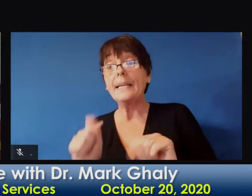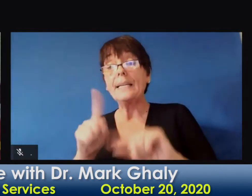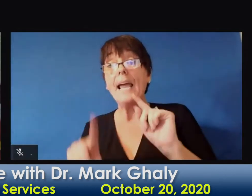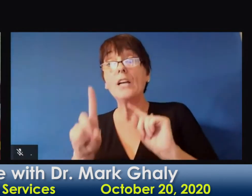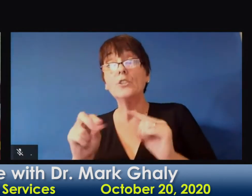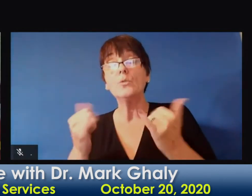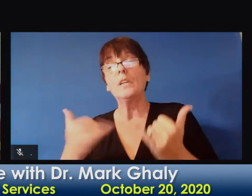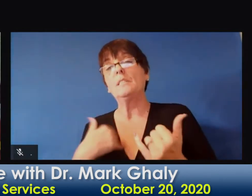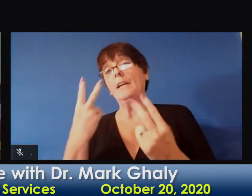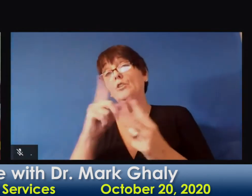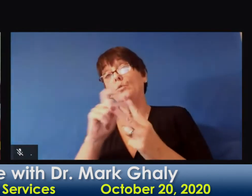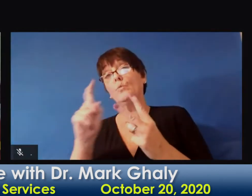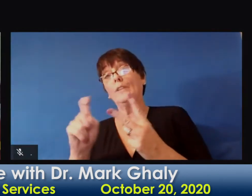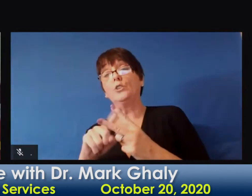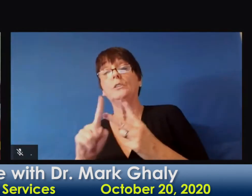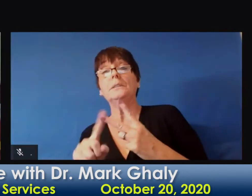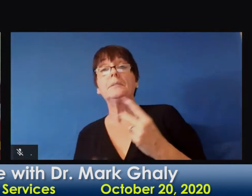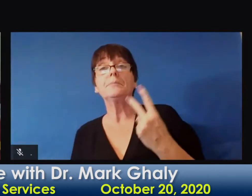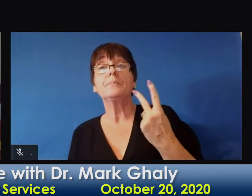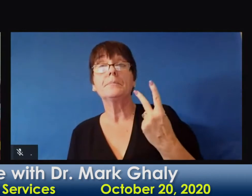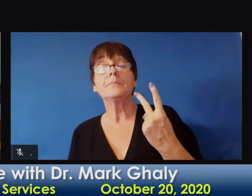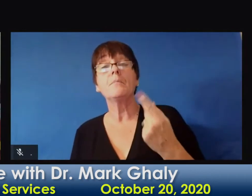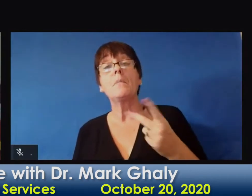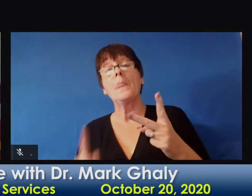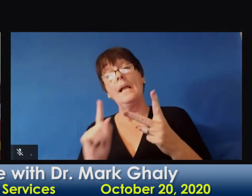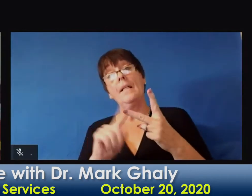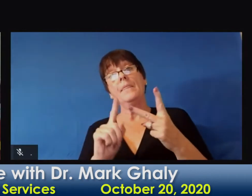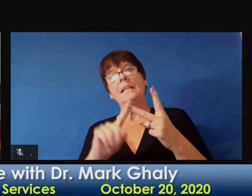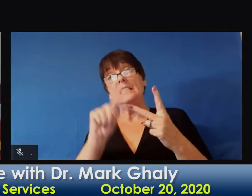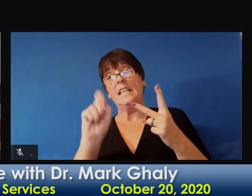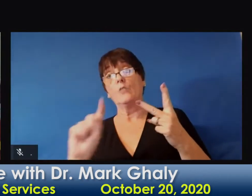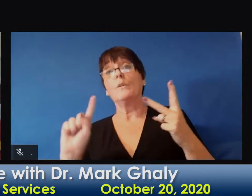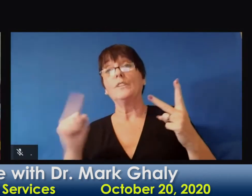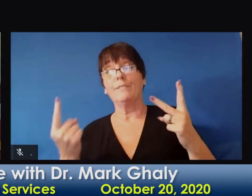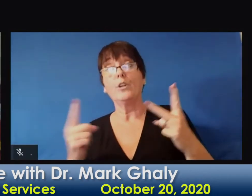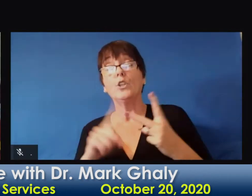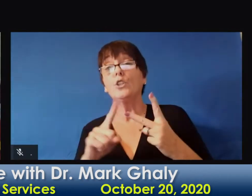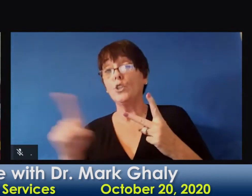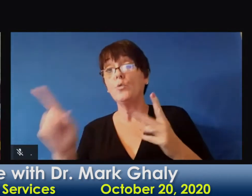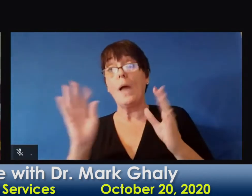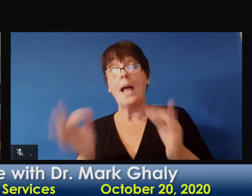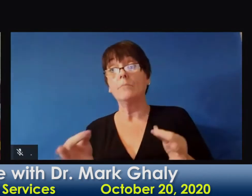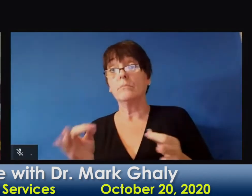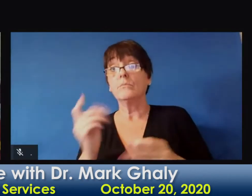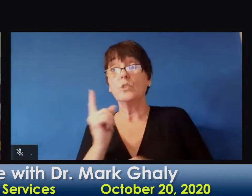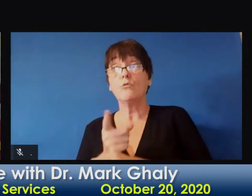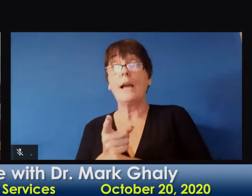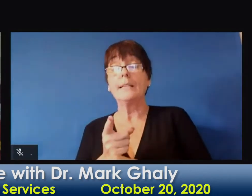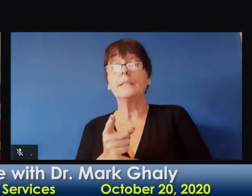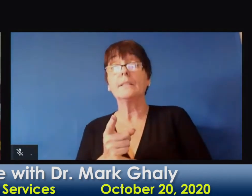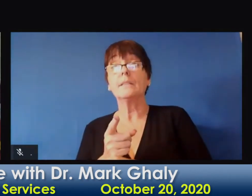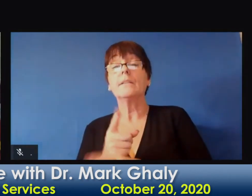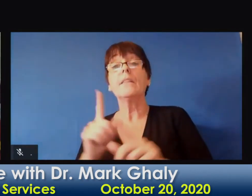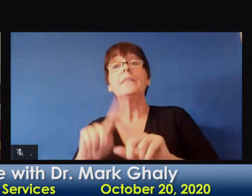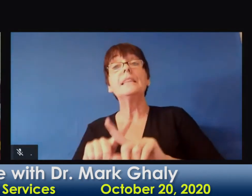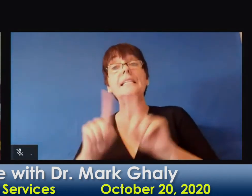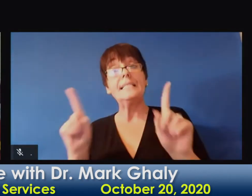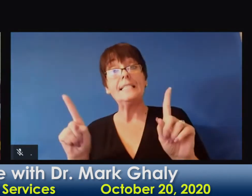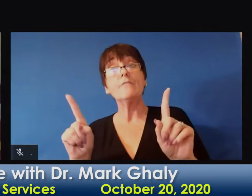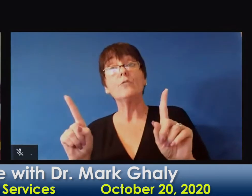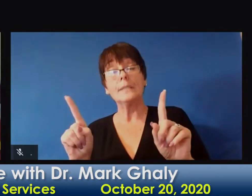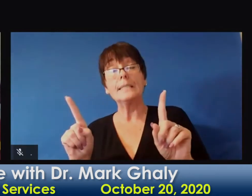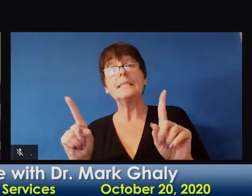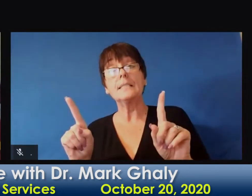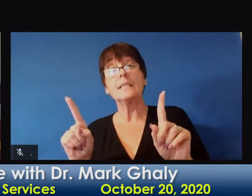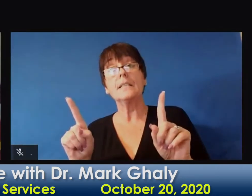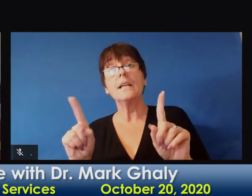those are my two questions. Yeah, so the second question first, you're absolutely right. The main difference,